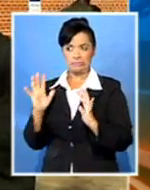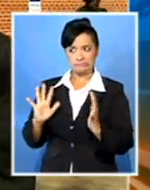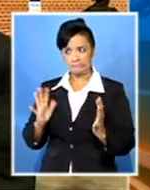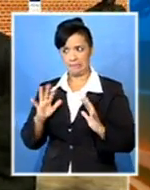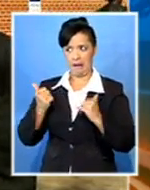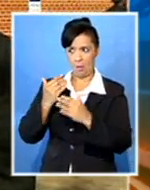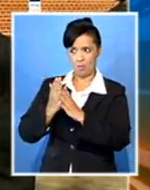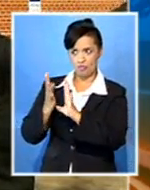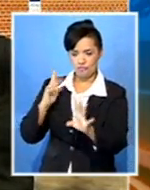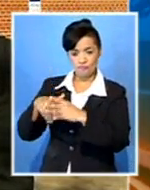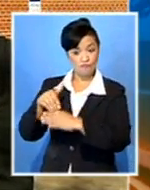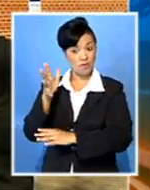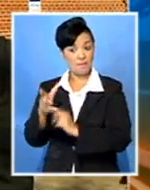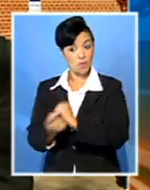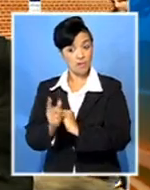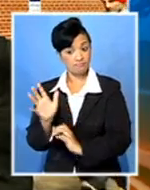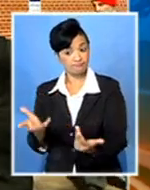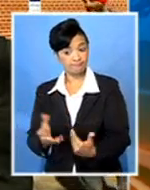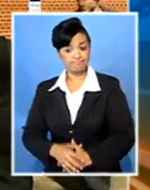this stage?